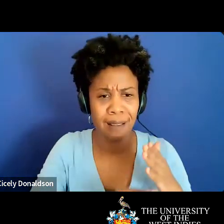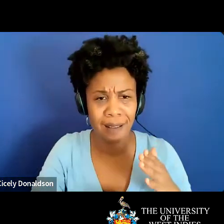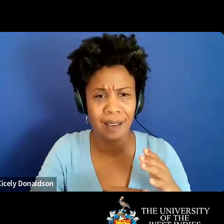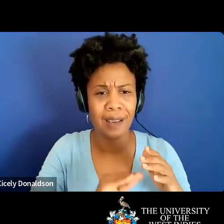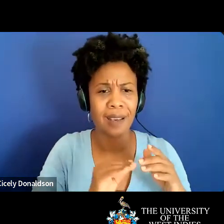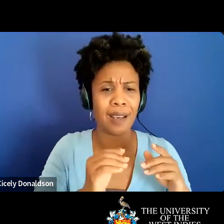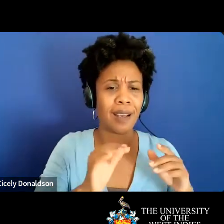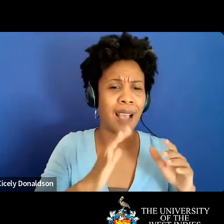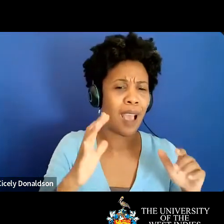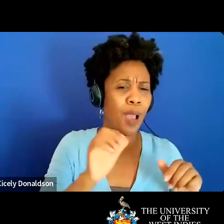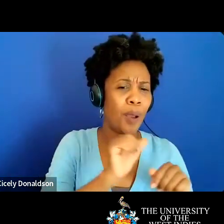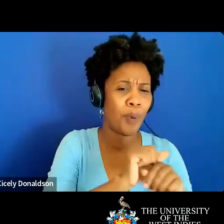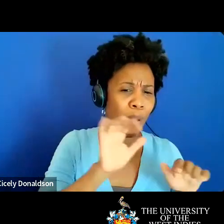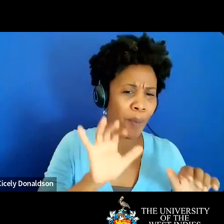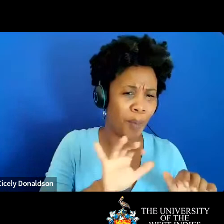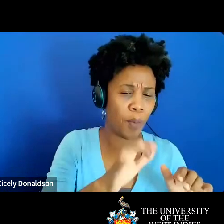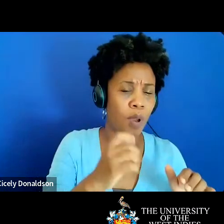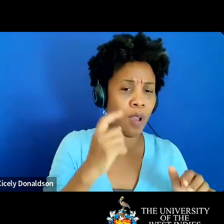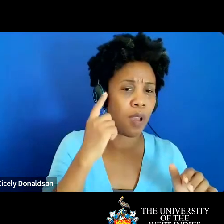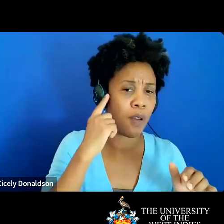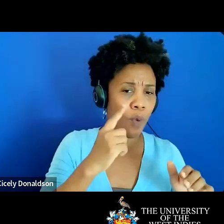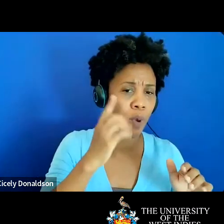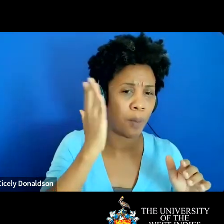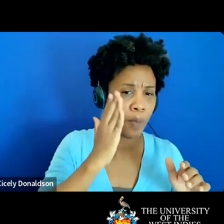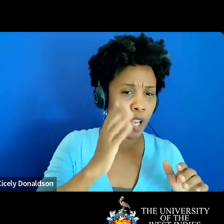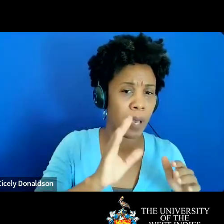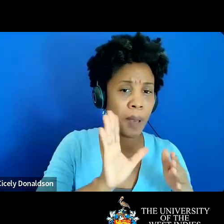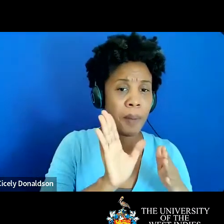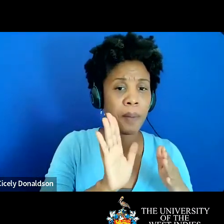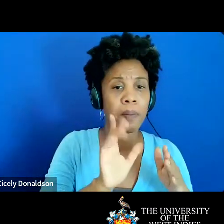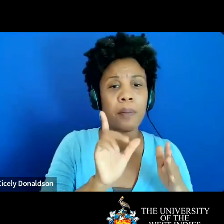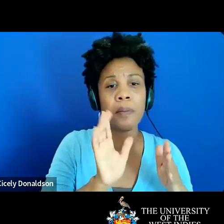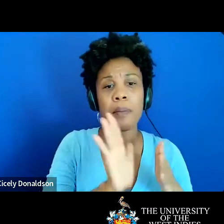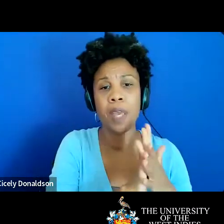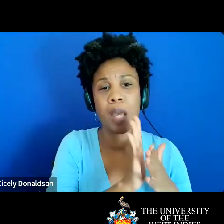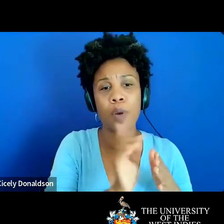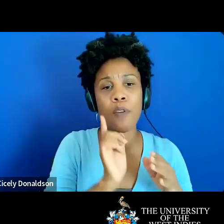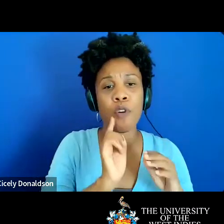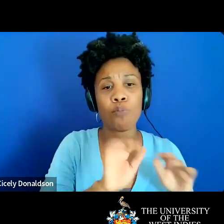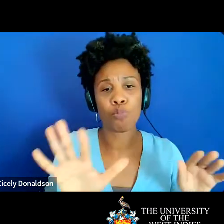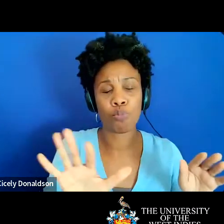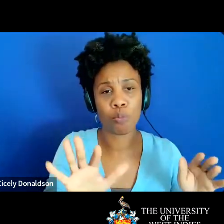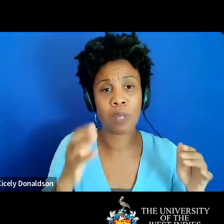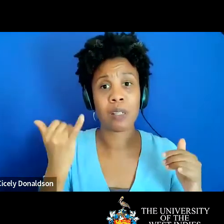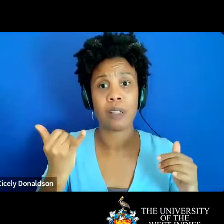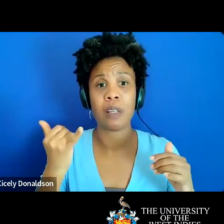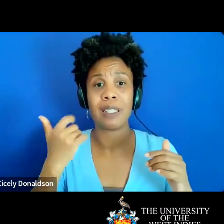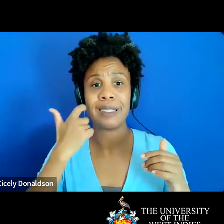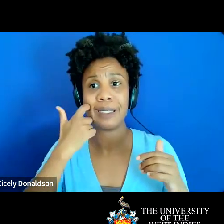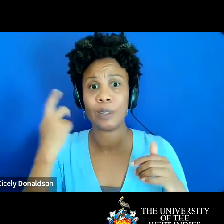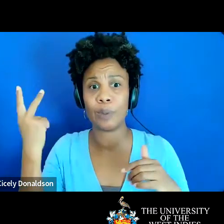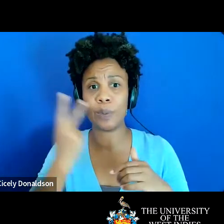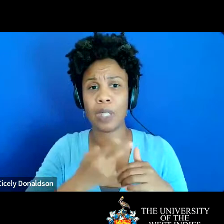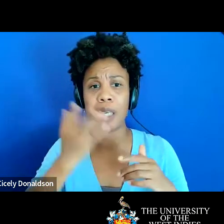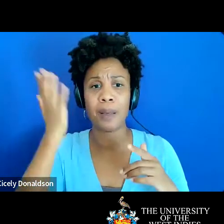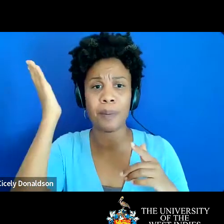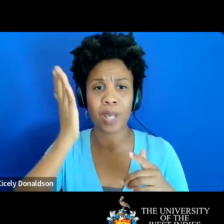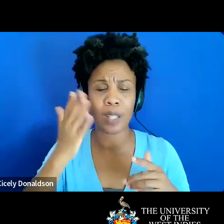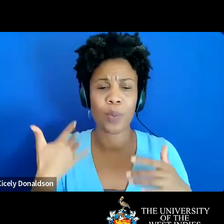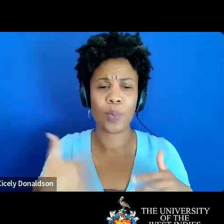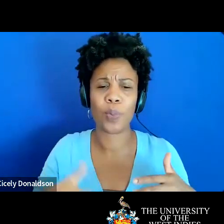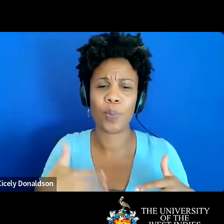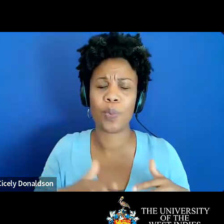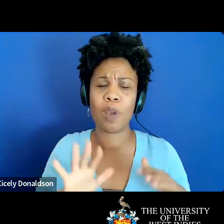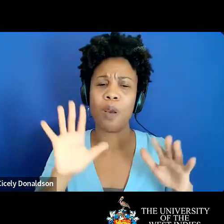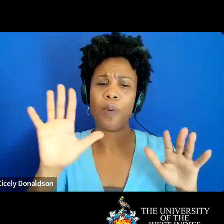tremendous presentation during the 2 days, and we are deeply grateful for those presentations, and we are looking forward to